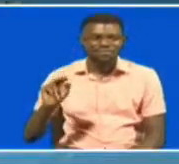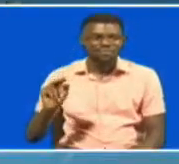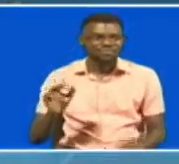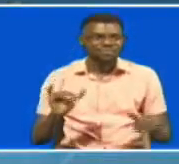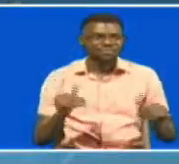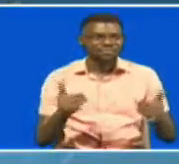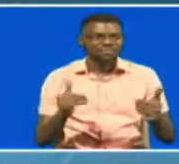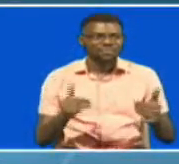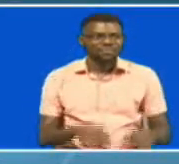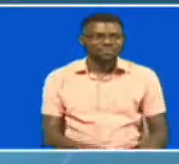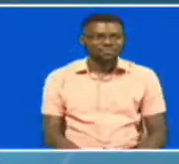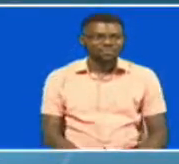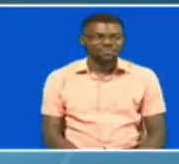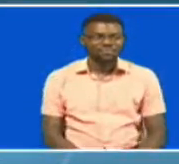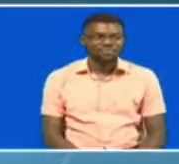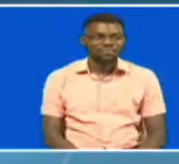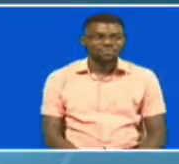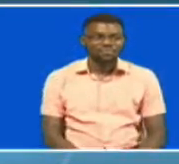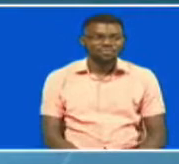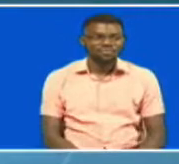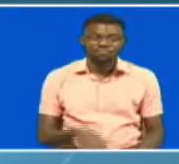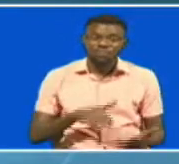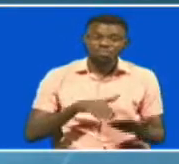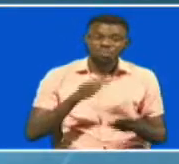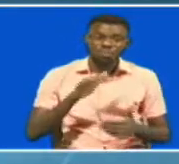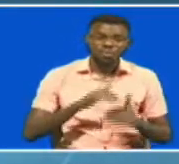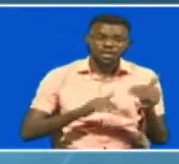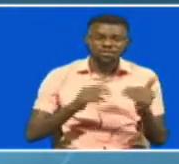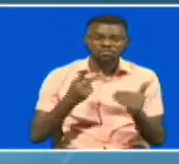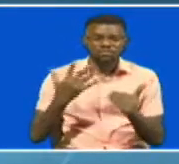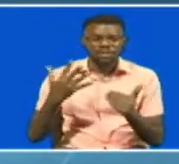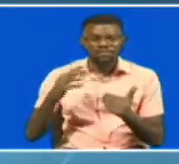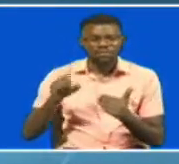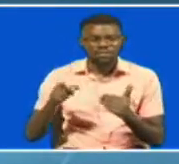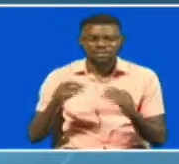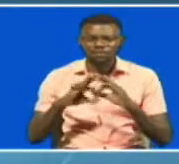More than 25,000 needy families are set to benefit from